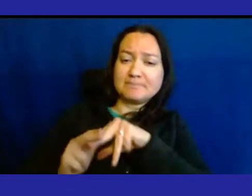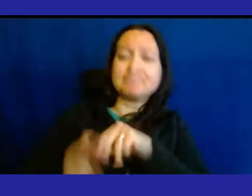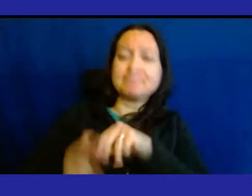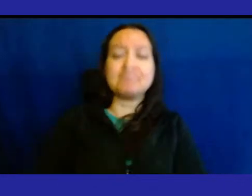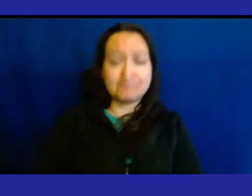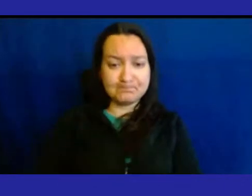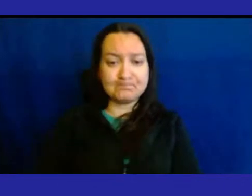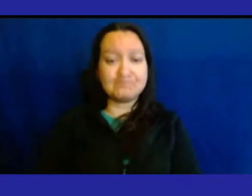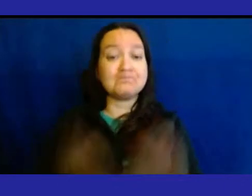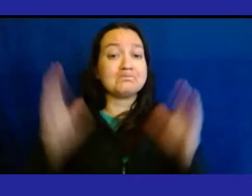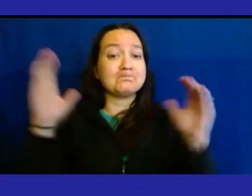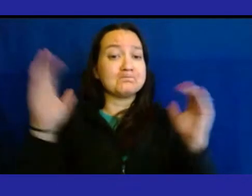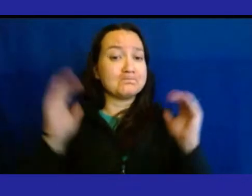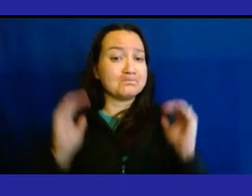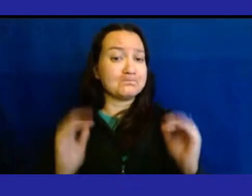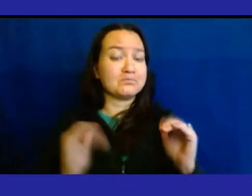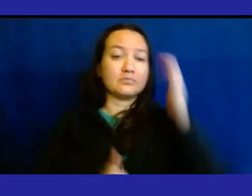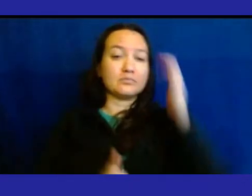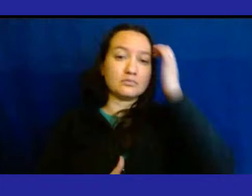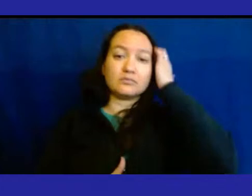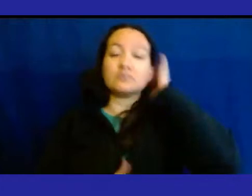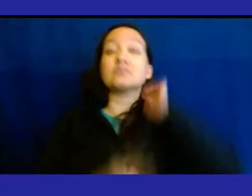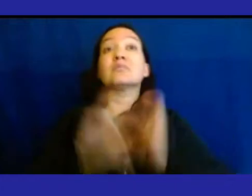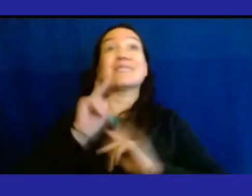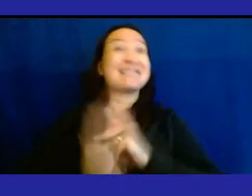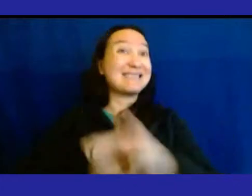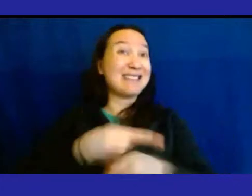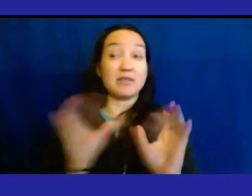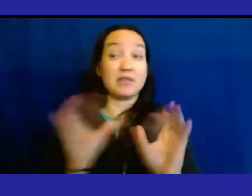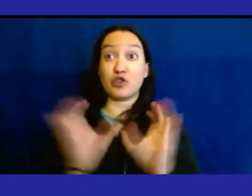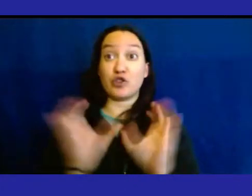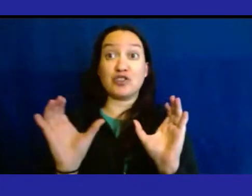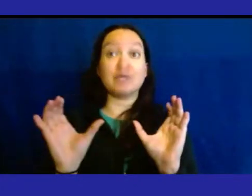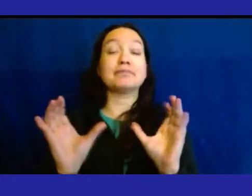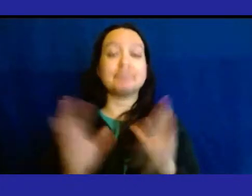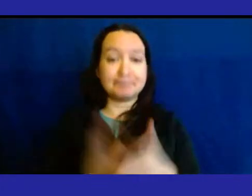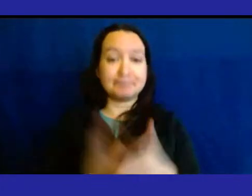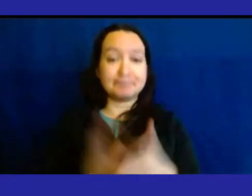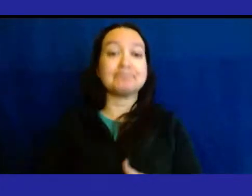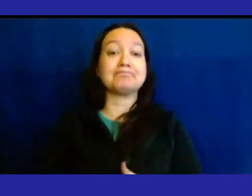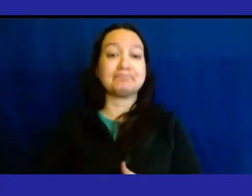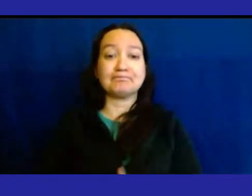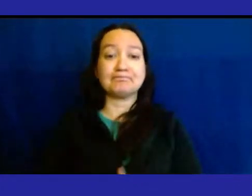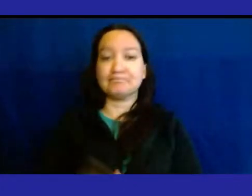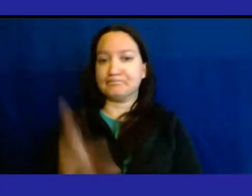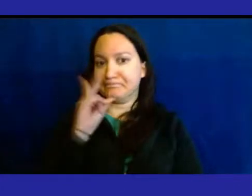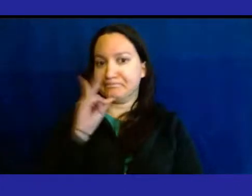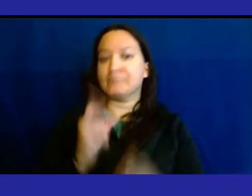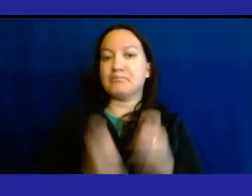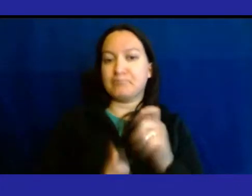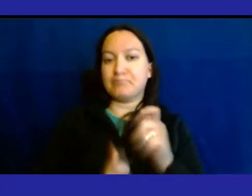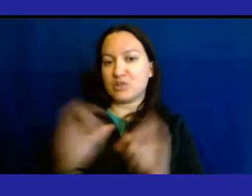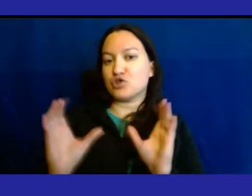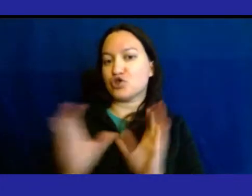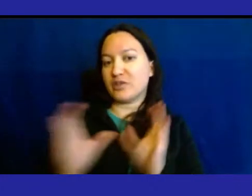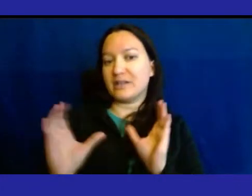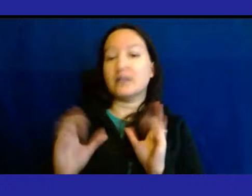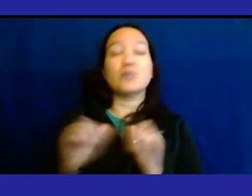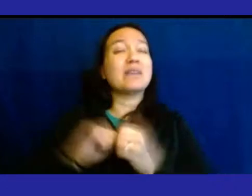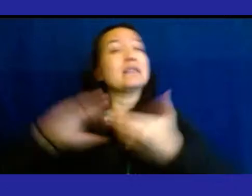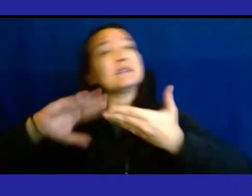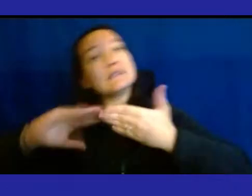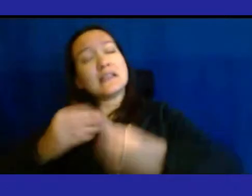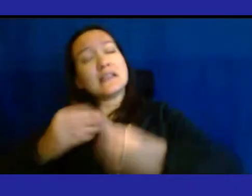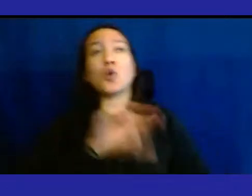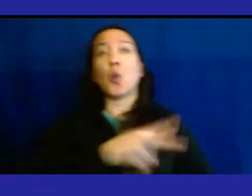On the next slide, we break down the types of certifications that vendors have. You can see that most of them are certified either by the city or the state or